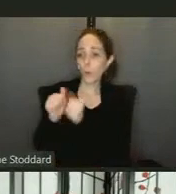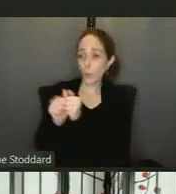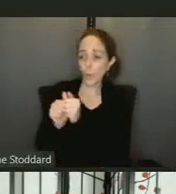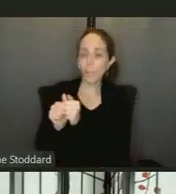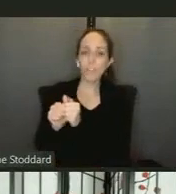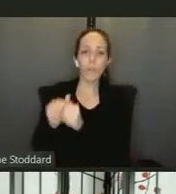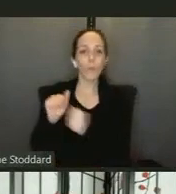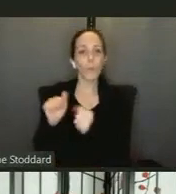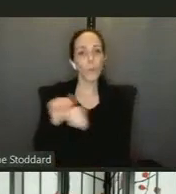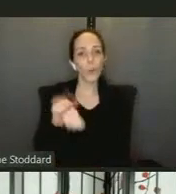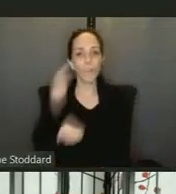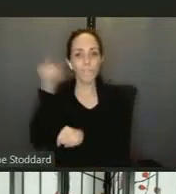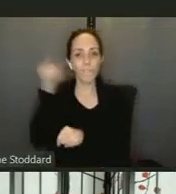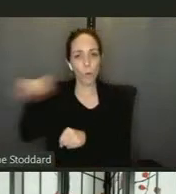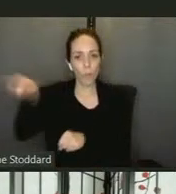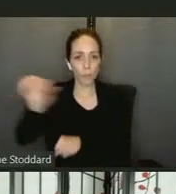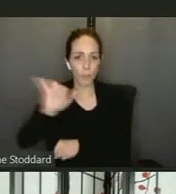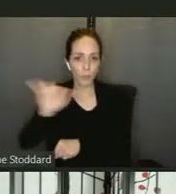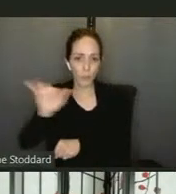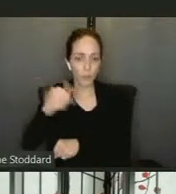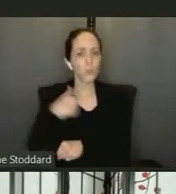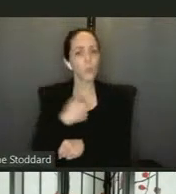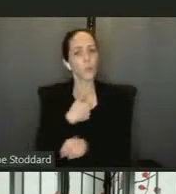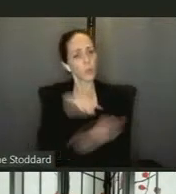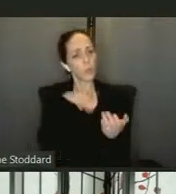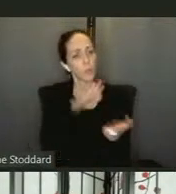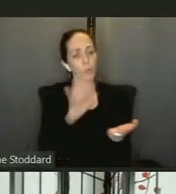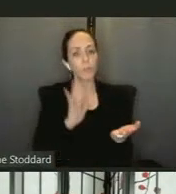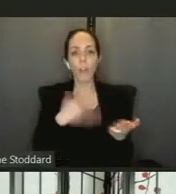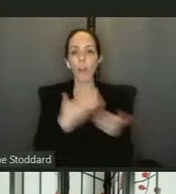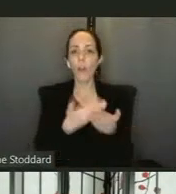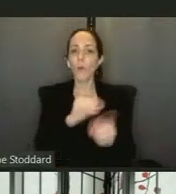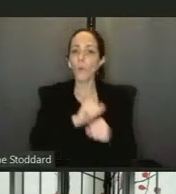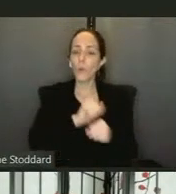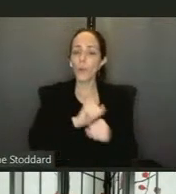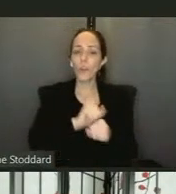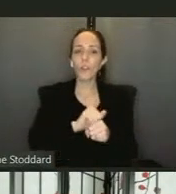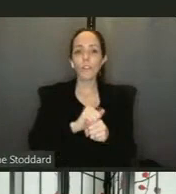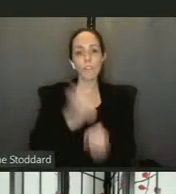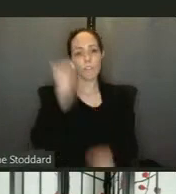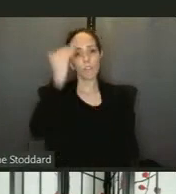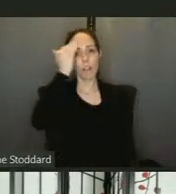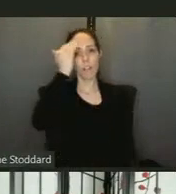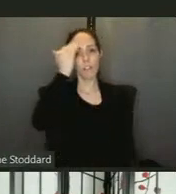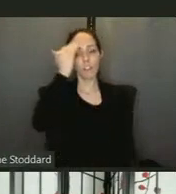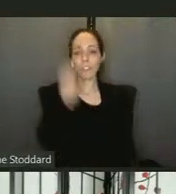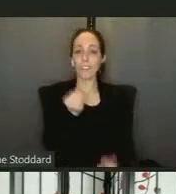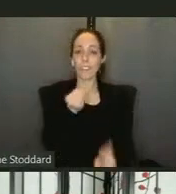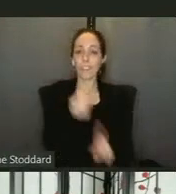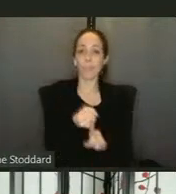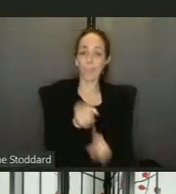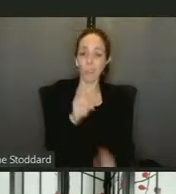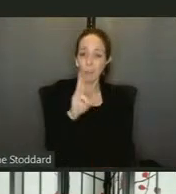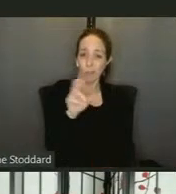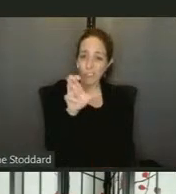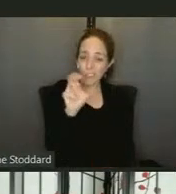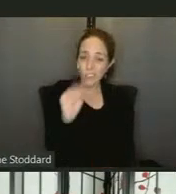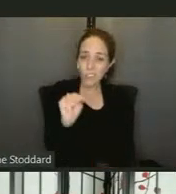We approach this work really acknowledging and understanding the impact of racism, the impact of